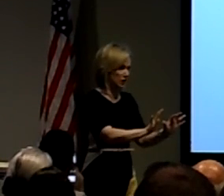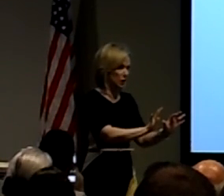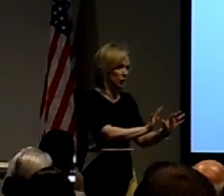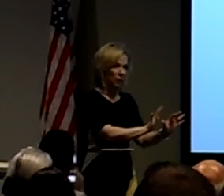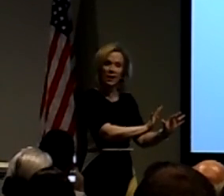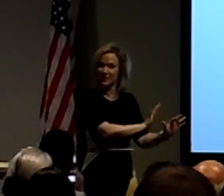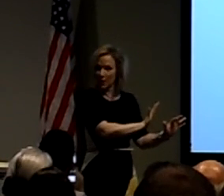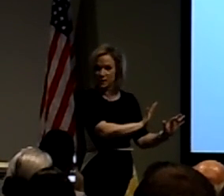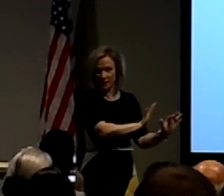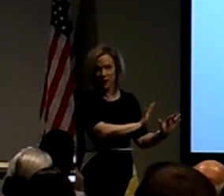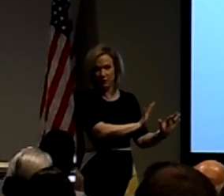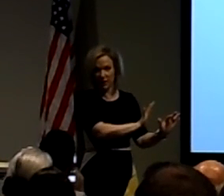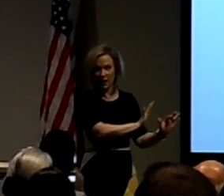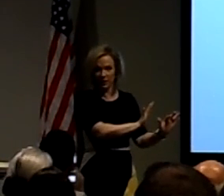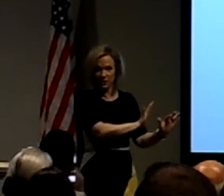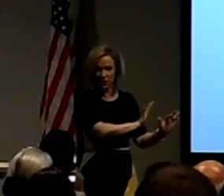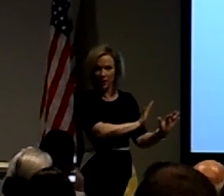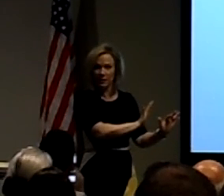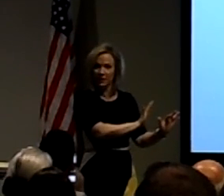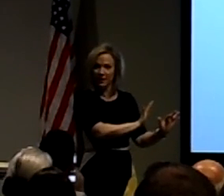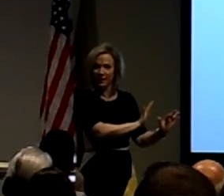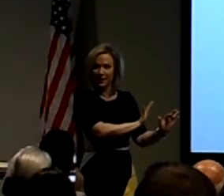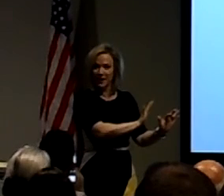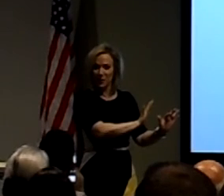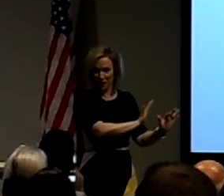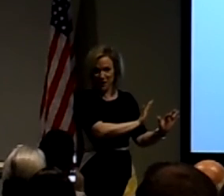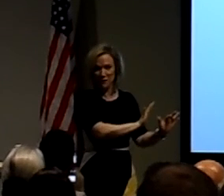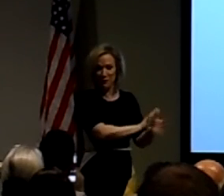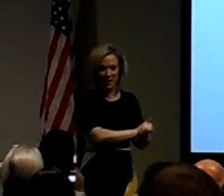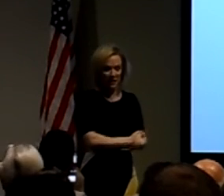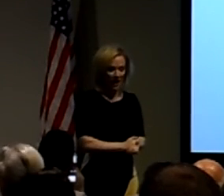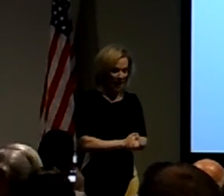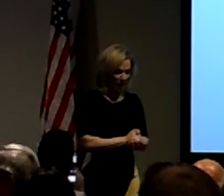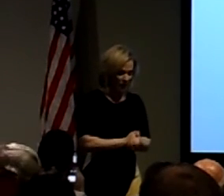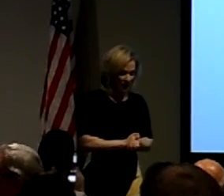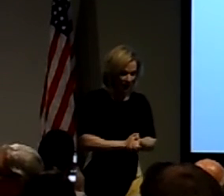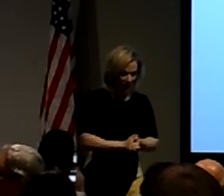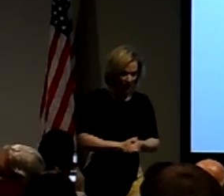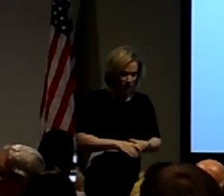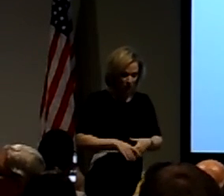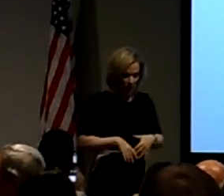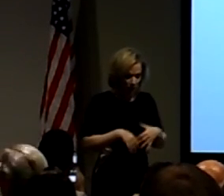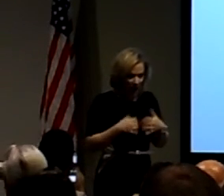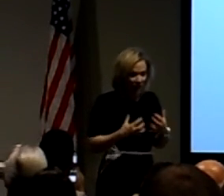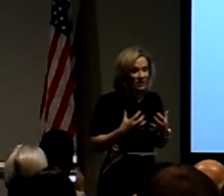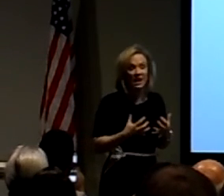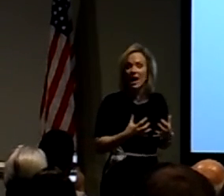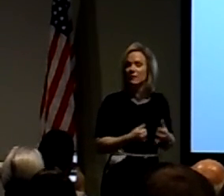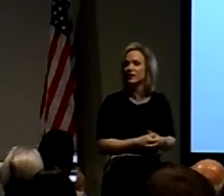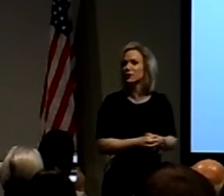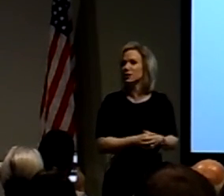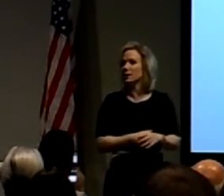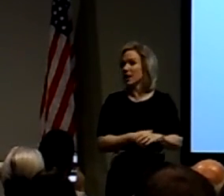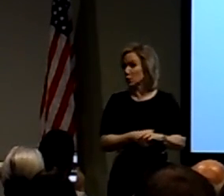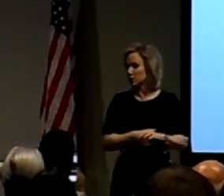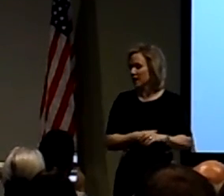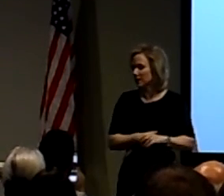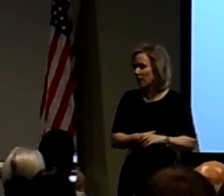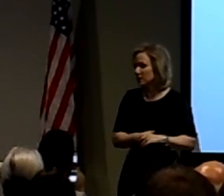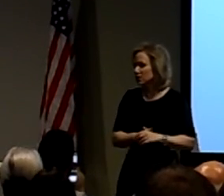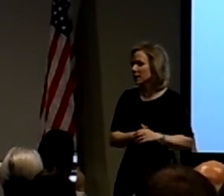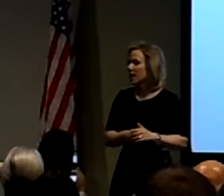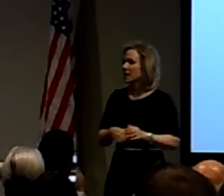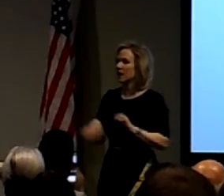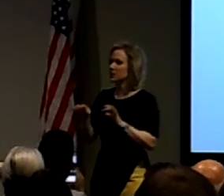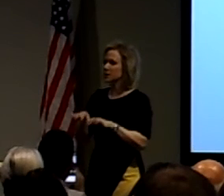live data into Google. That was a lot of finagling, Shannon. Thank you for making that happen. So we have a lot of leadership, a lot of